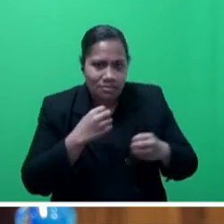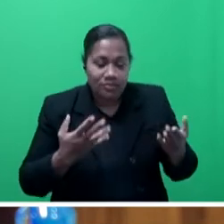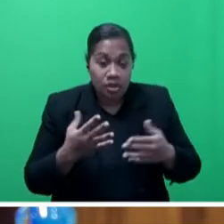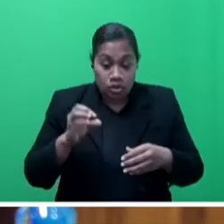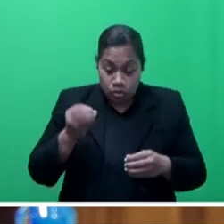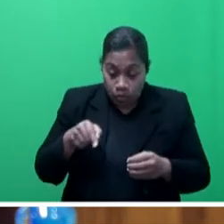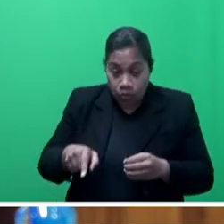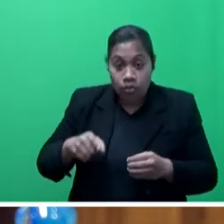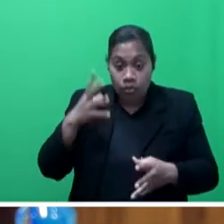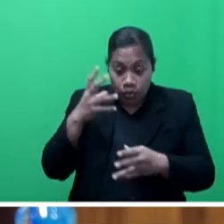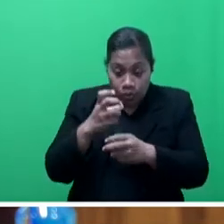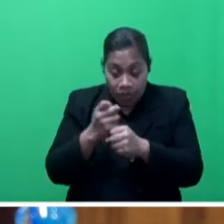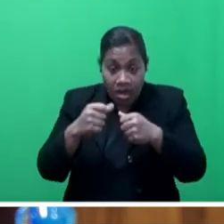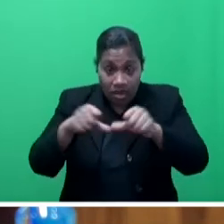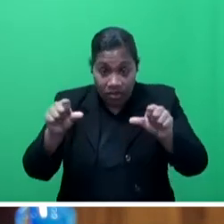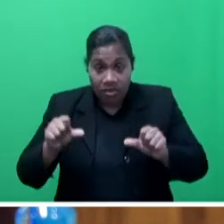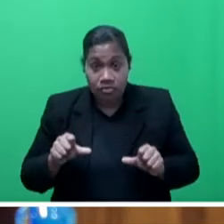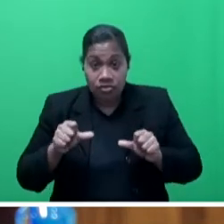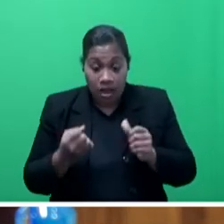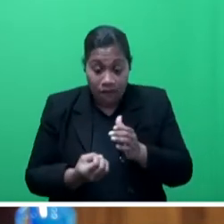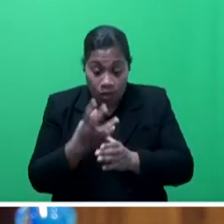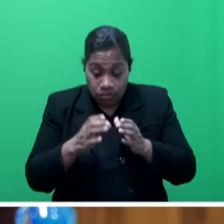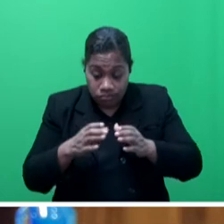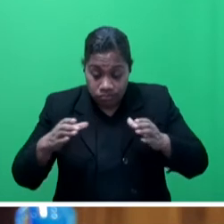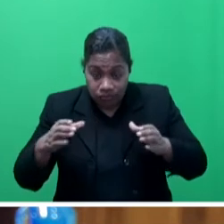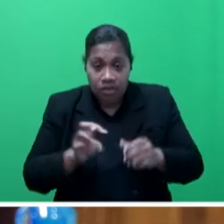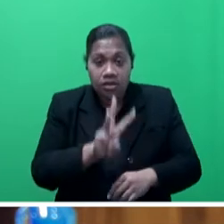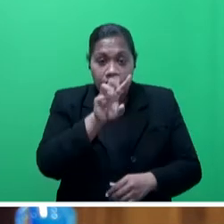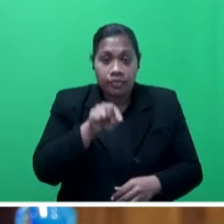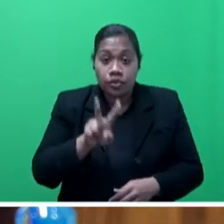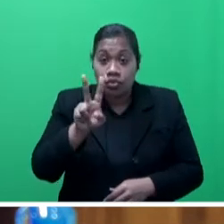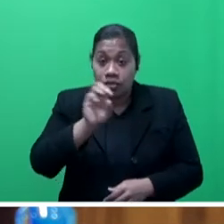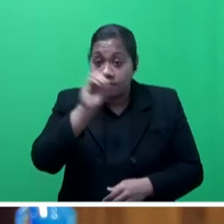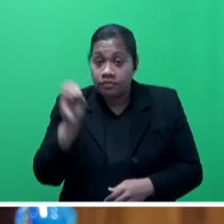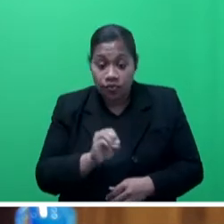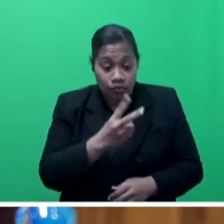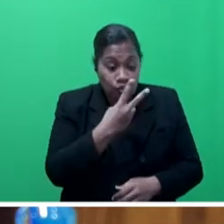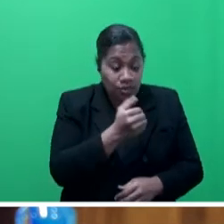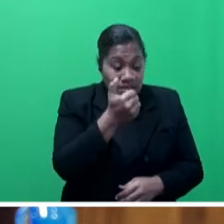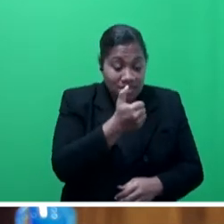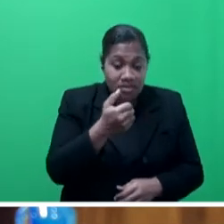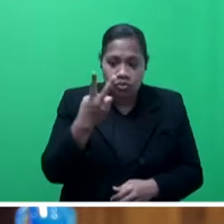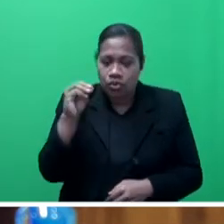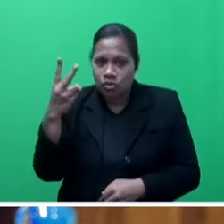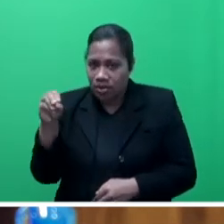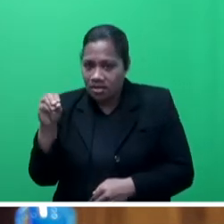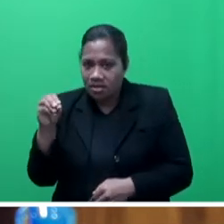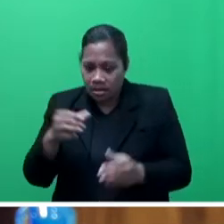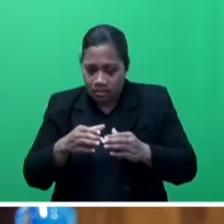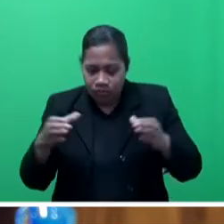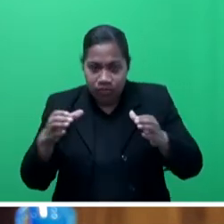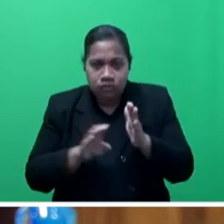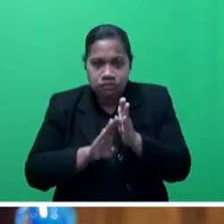at an annual average growth rate of 3.2% from 2016 to 2020.